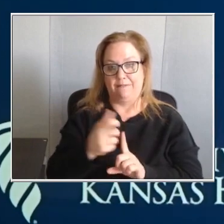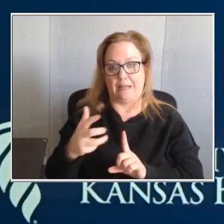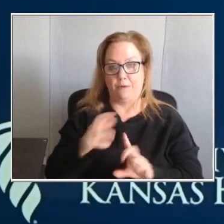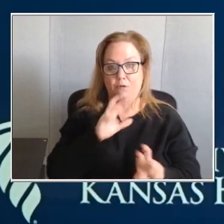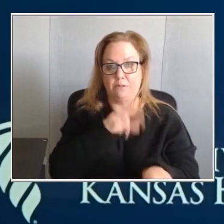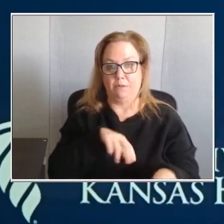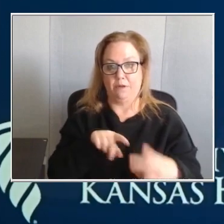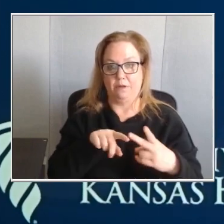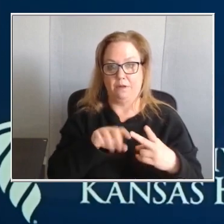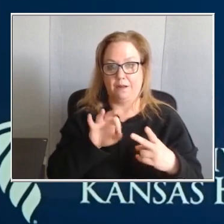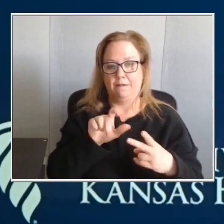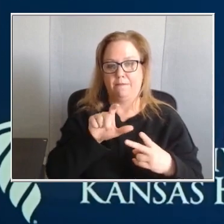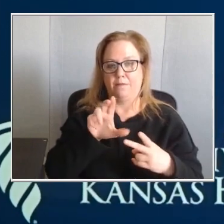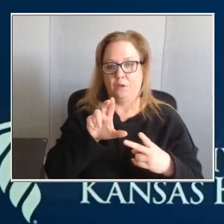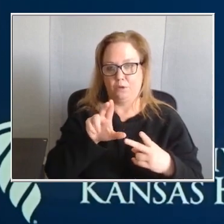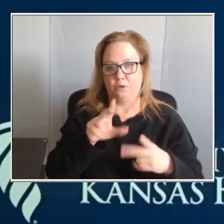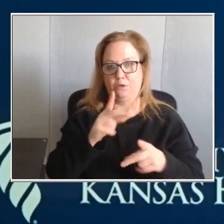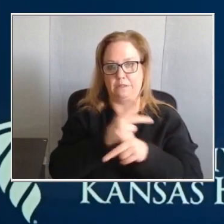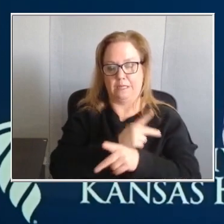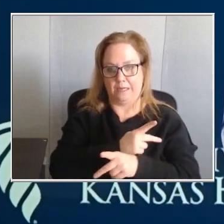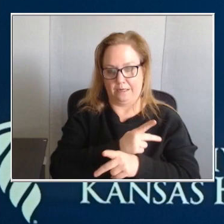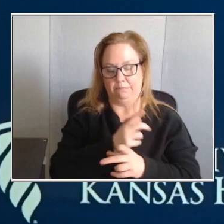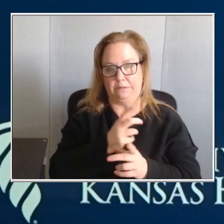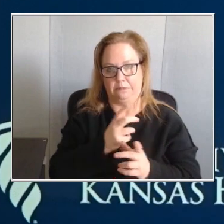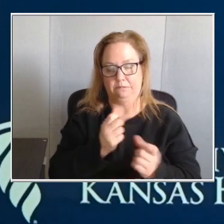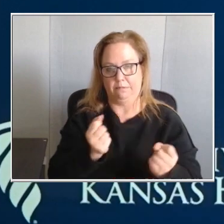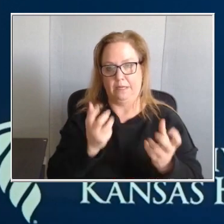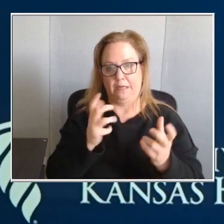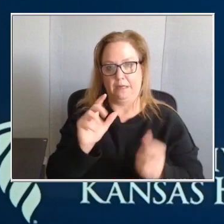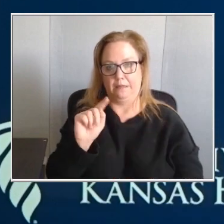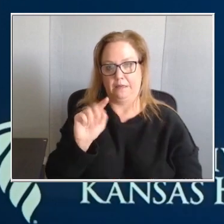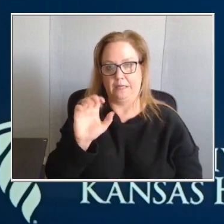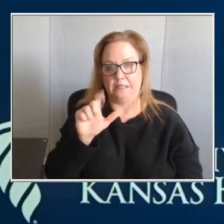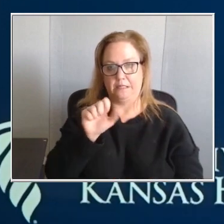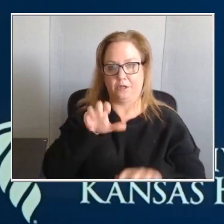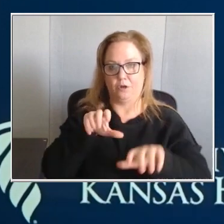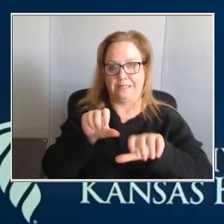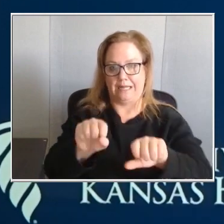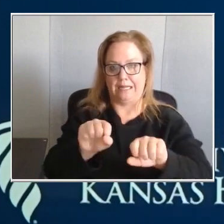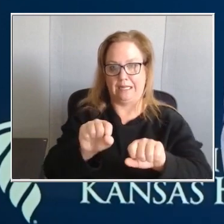flu times several fold because the T-cells are attacking just like they would